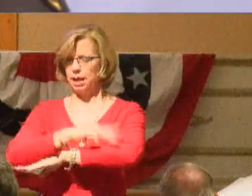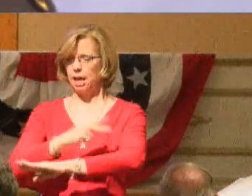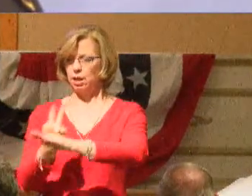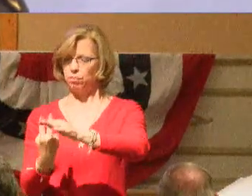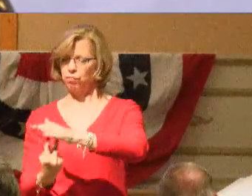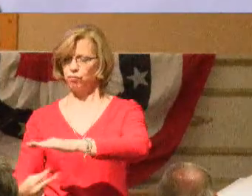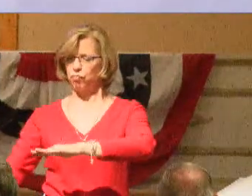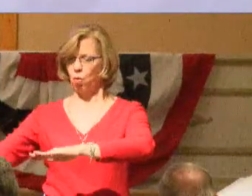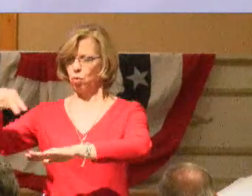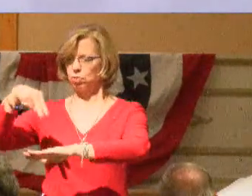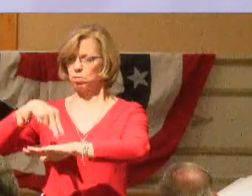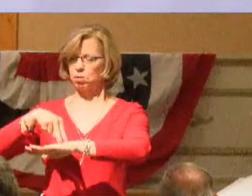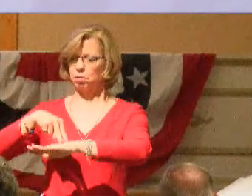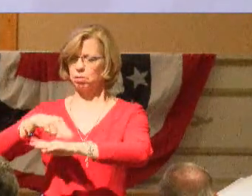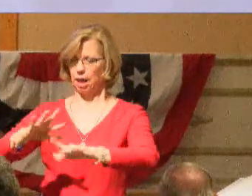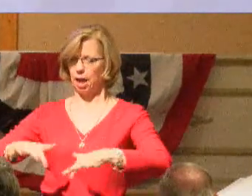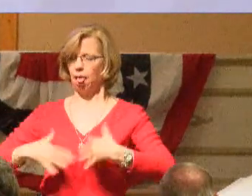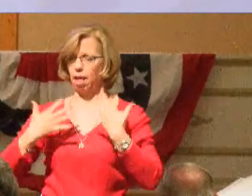and are alive today.